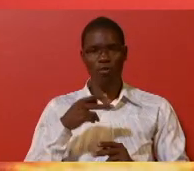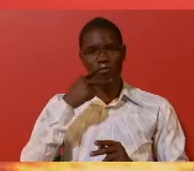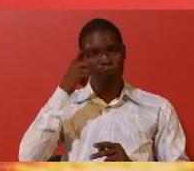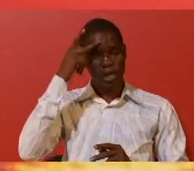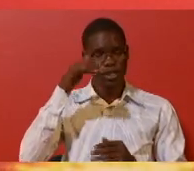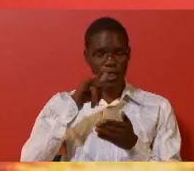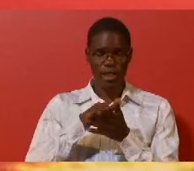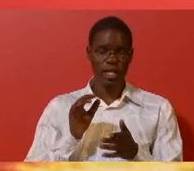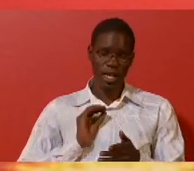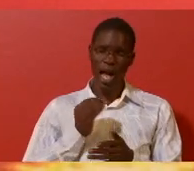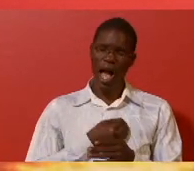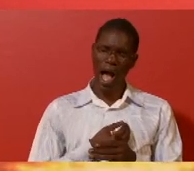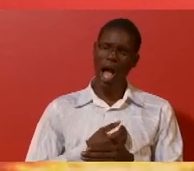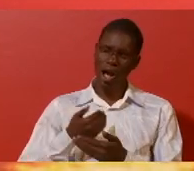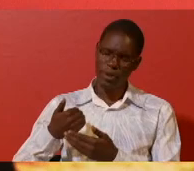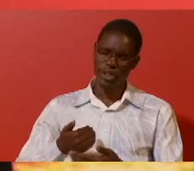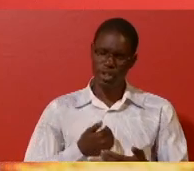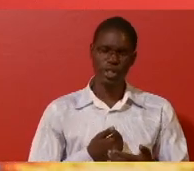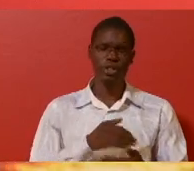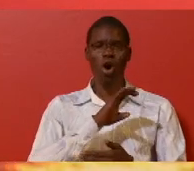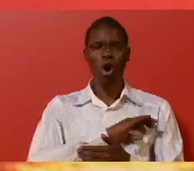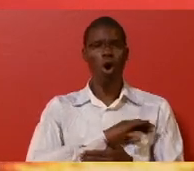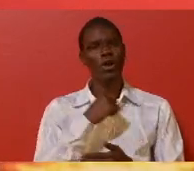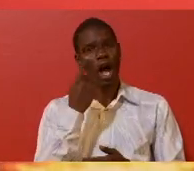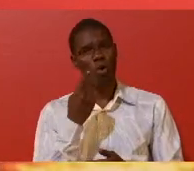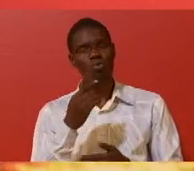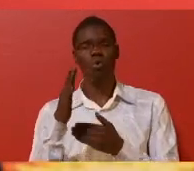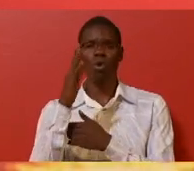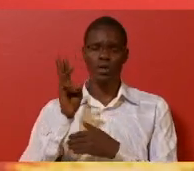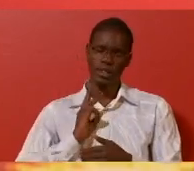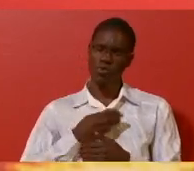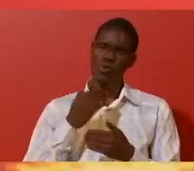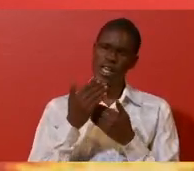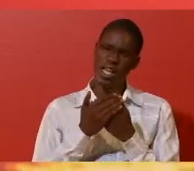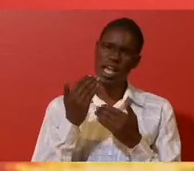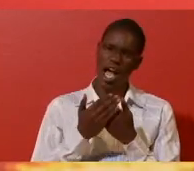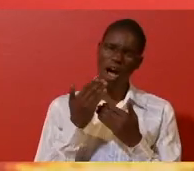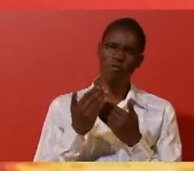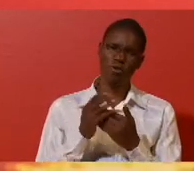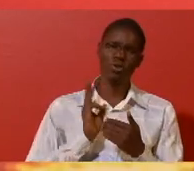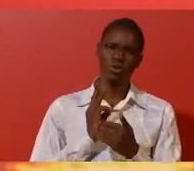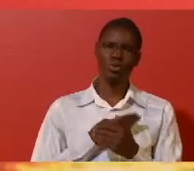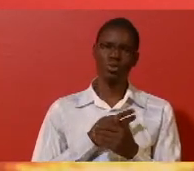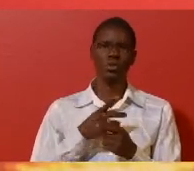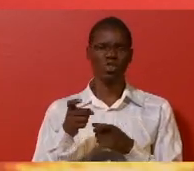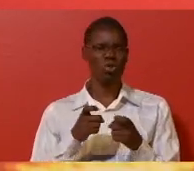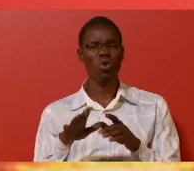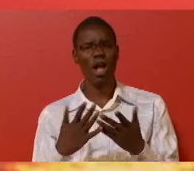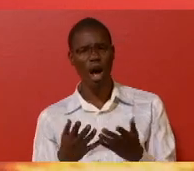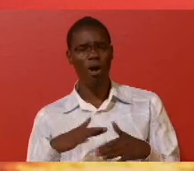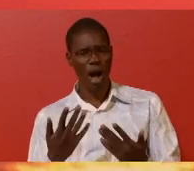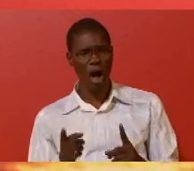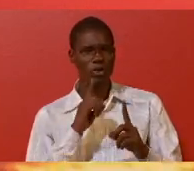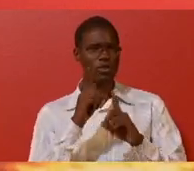remember that our children belong to God. So let's be careful even how we handle them, how we speak